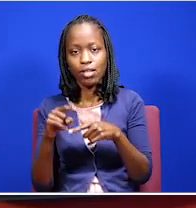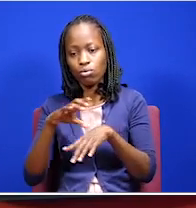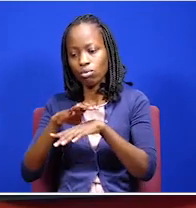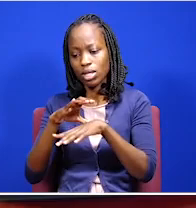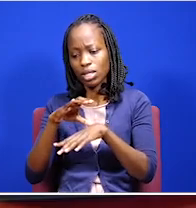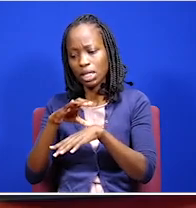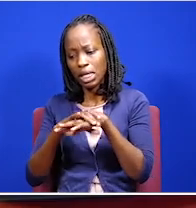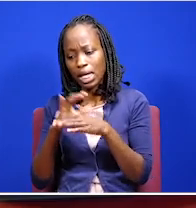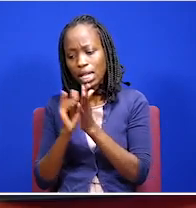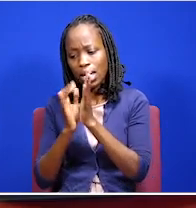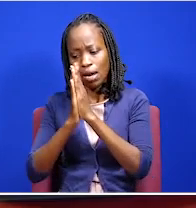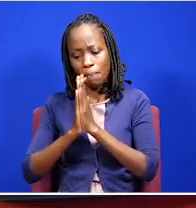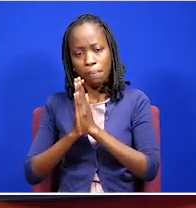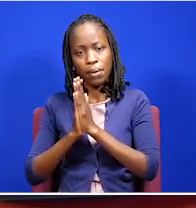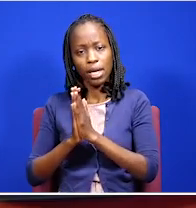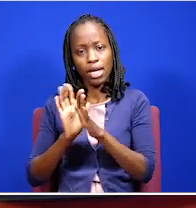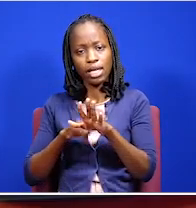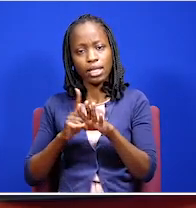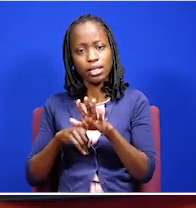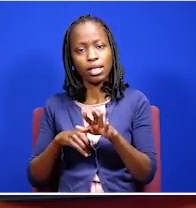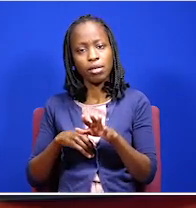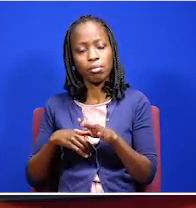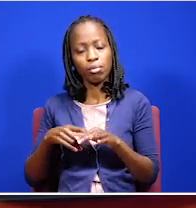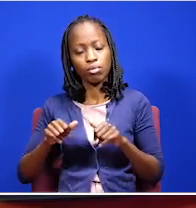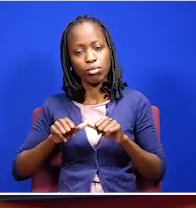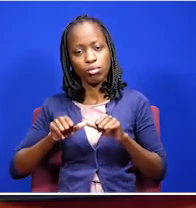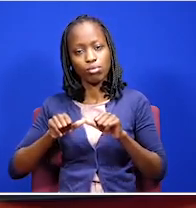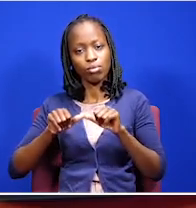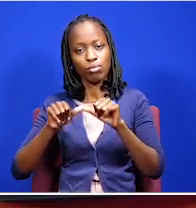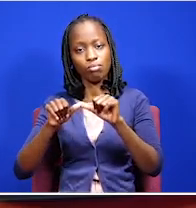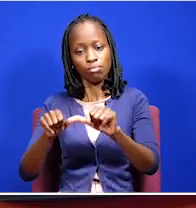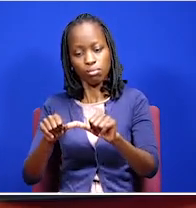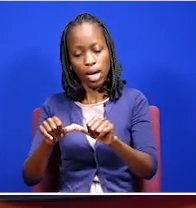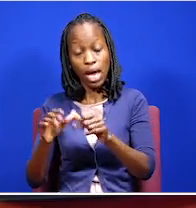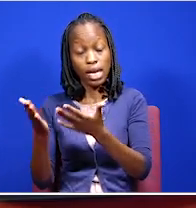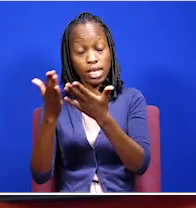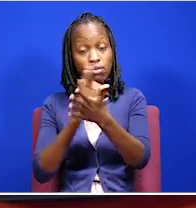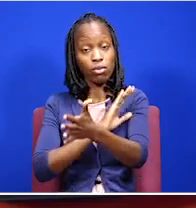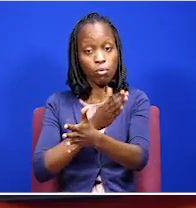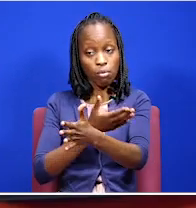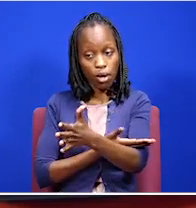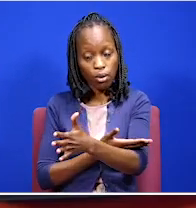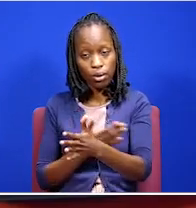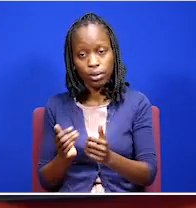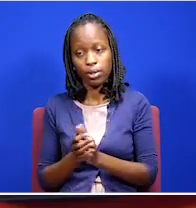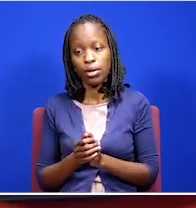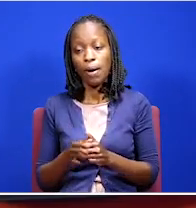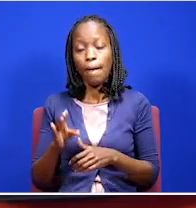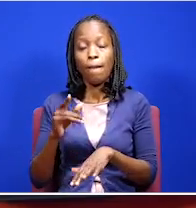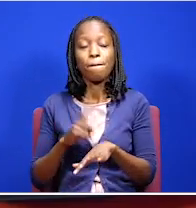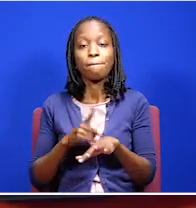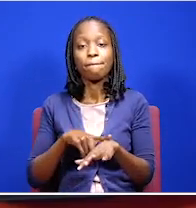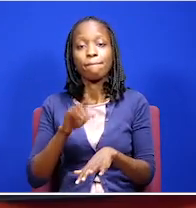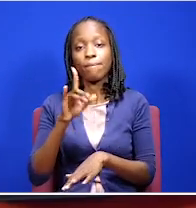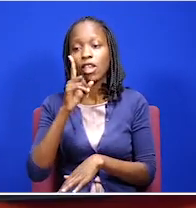niece, for your auntie, for the, and you find just as you begin that way, you find it's not ending. You find it's going